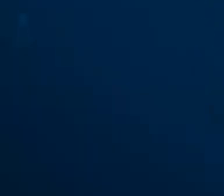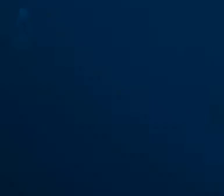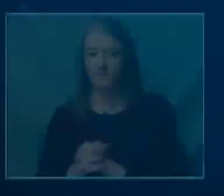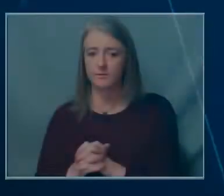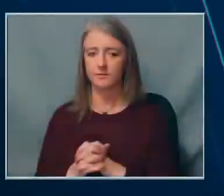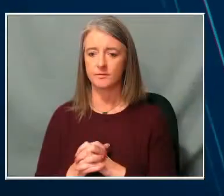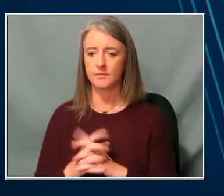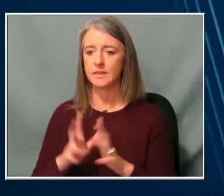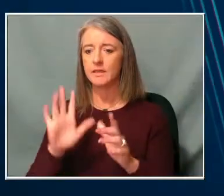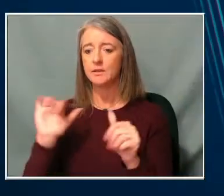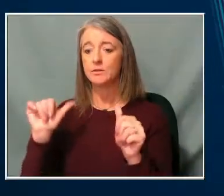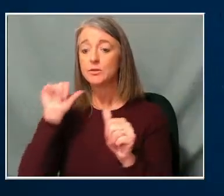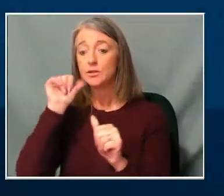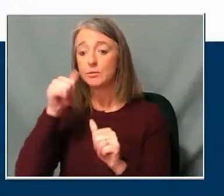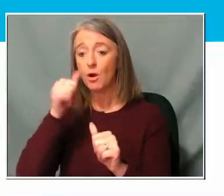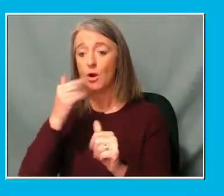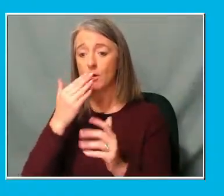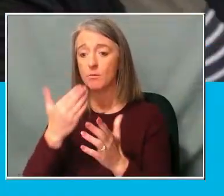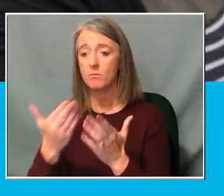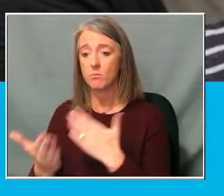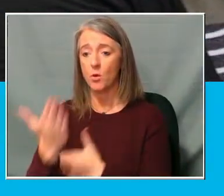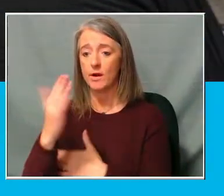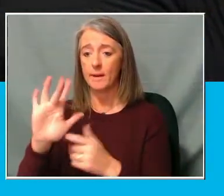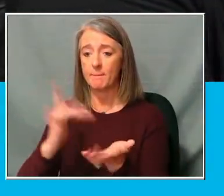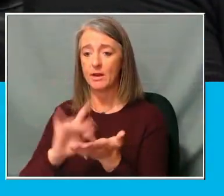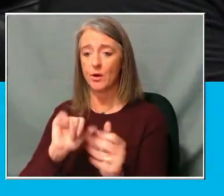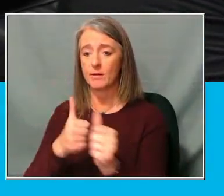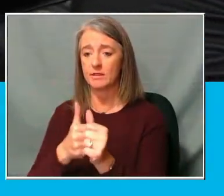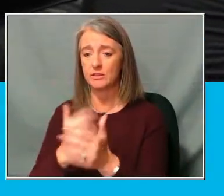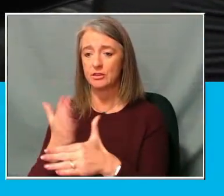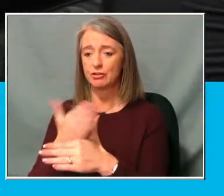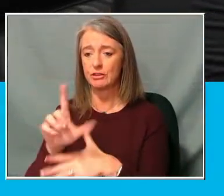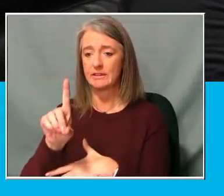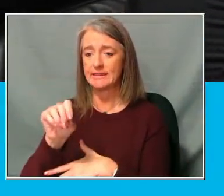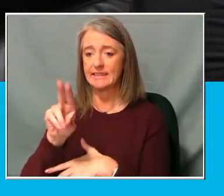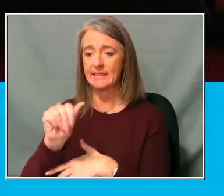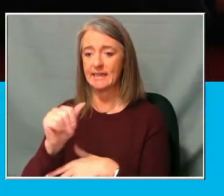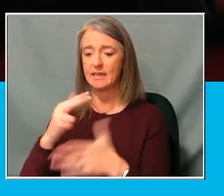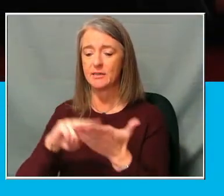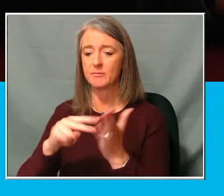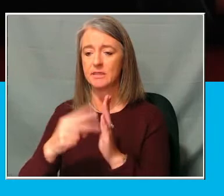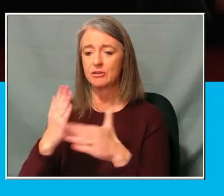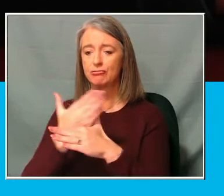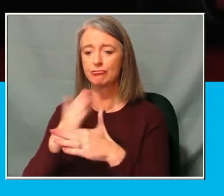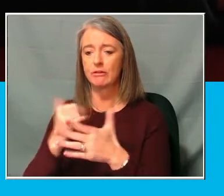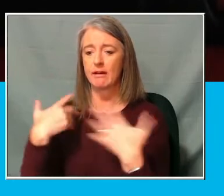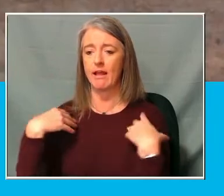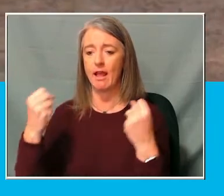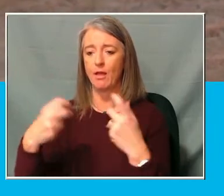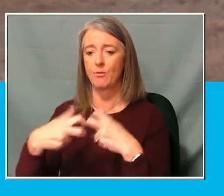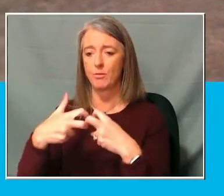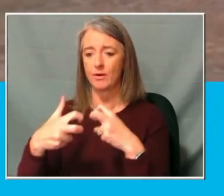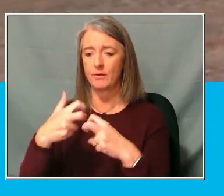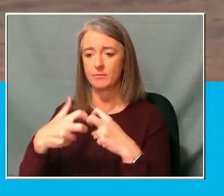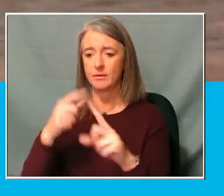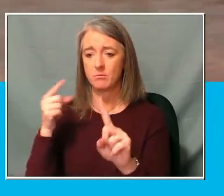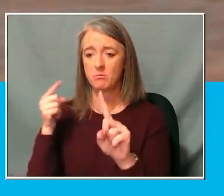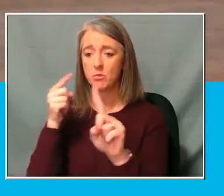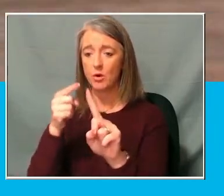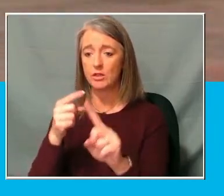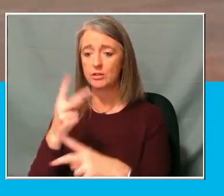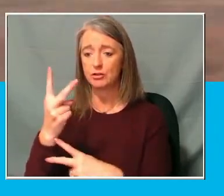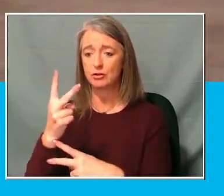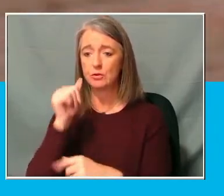Coming up tomorrow on the Morning Medical Update, shared DNA can mean shared health problems. Case in point, 2